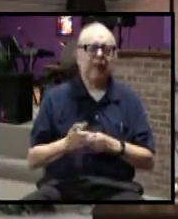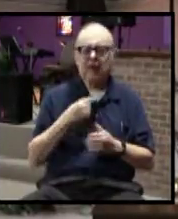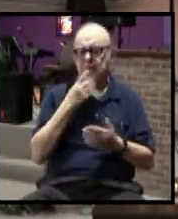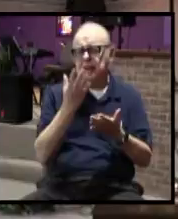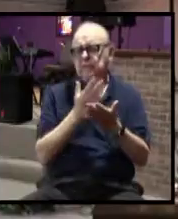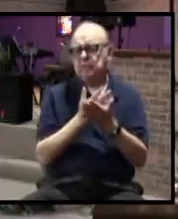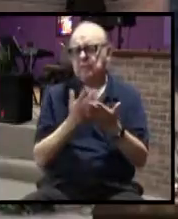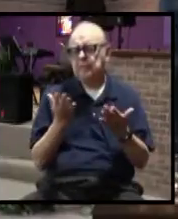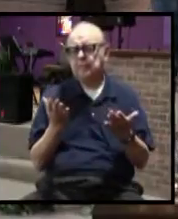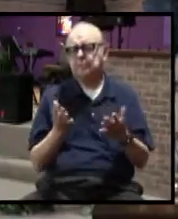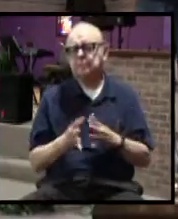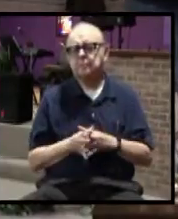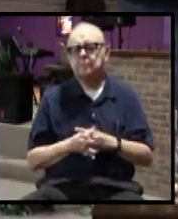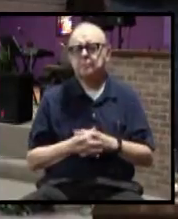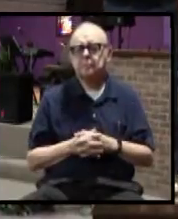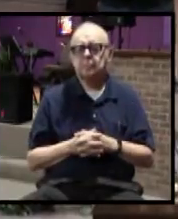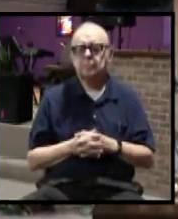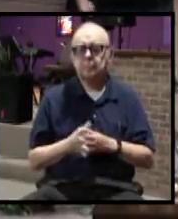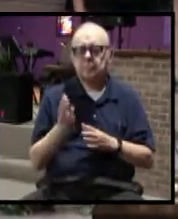Let me say this.